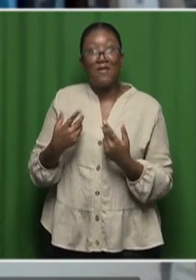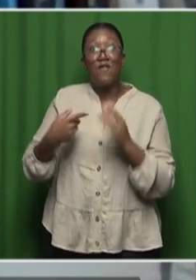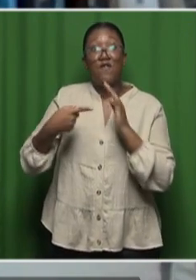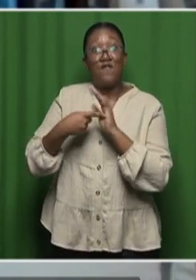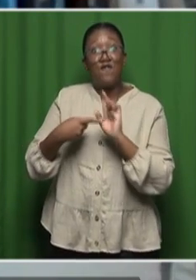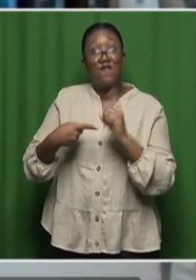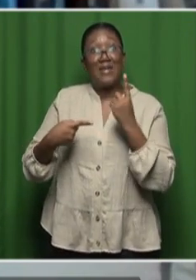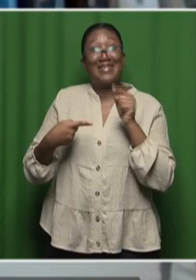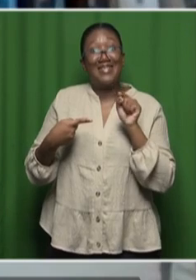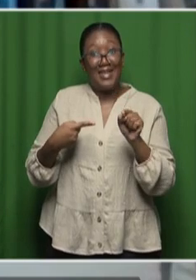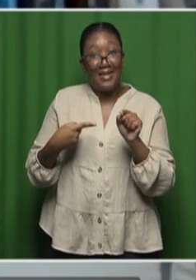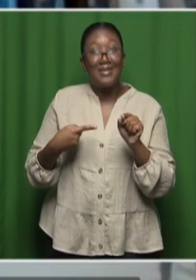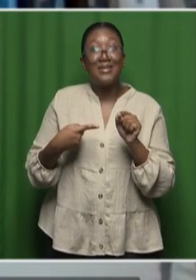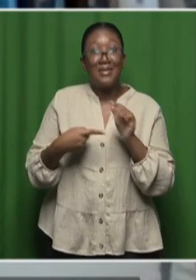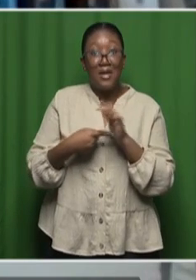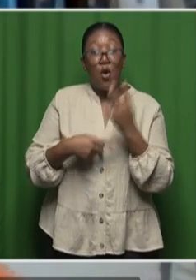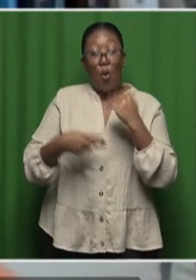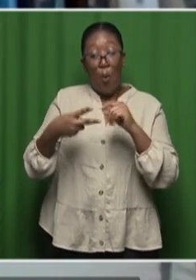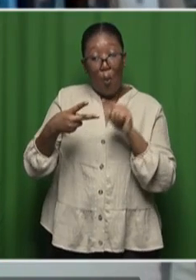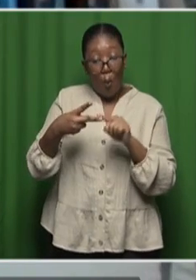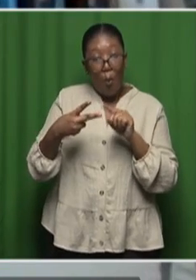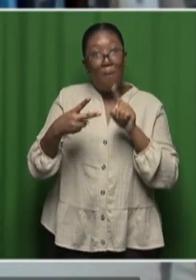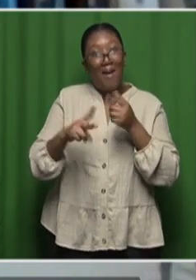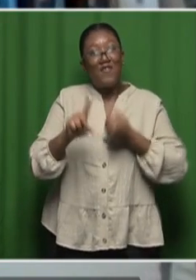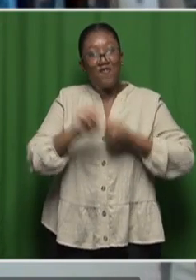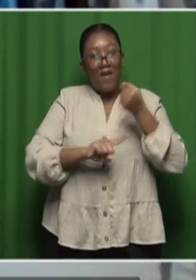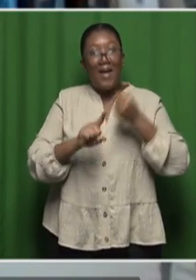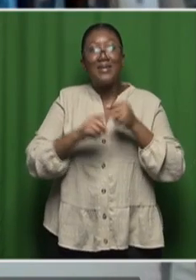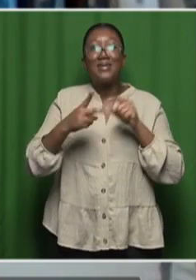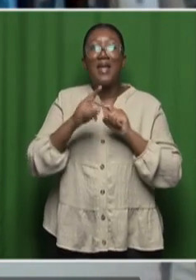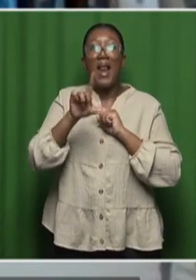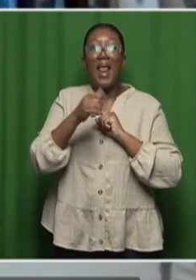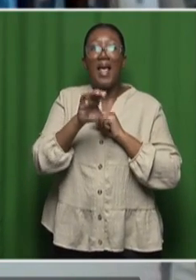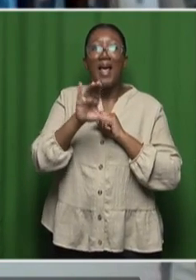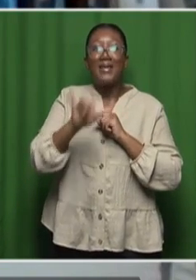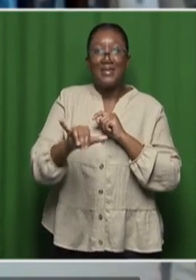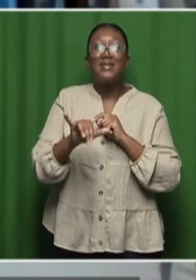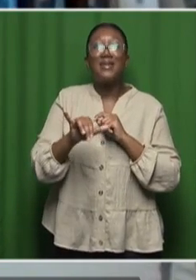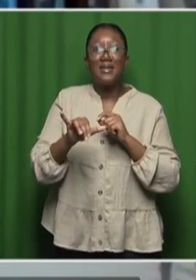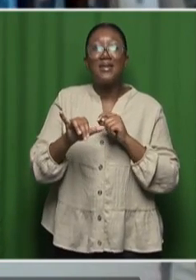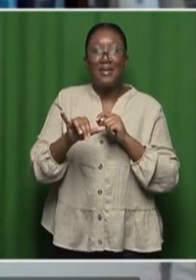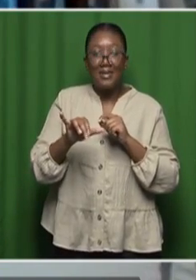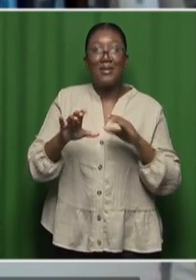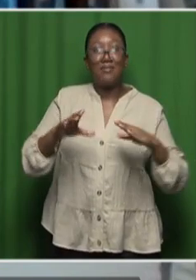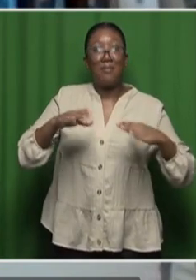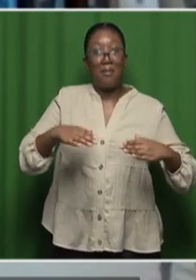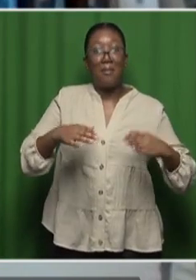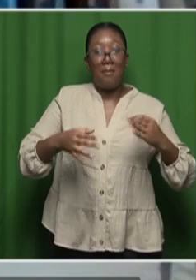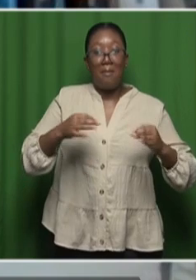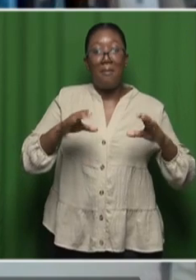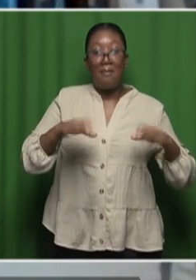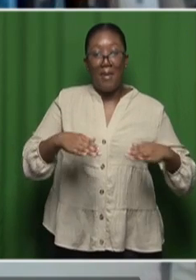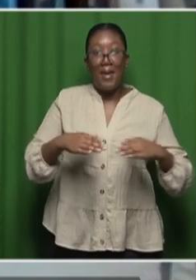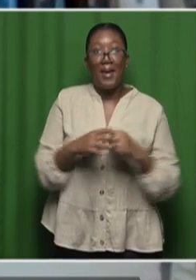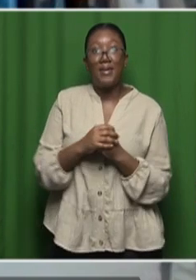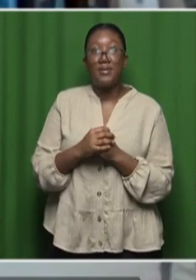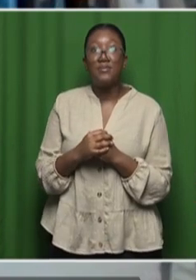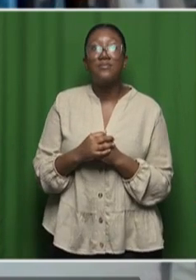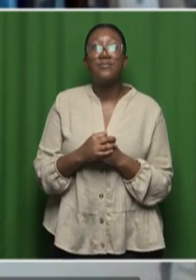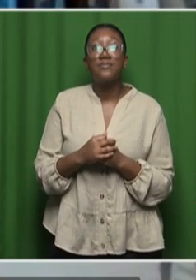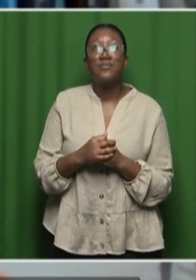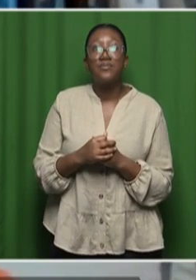step, that third party right needs to be potentially invalidated to the extent the ANC needs to invalidate